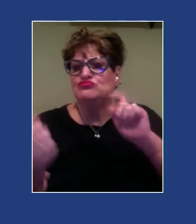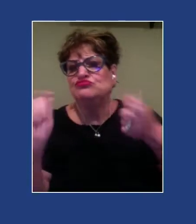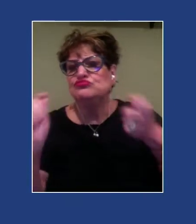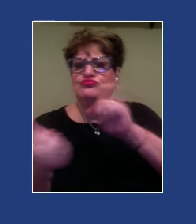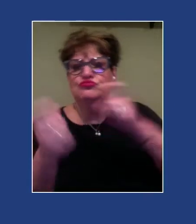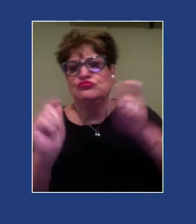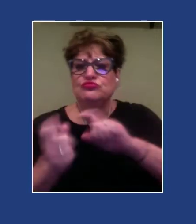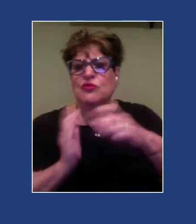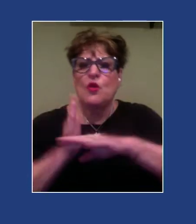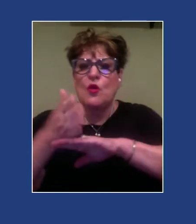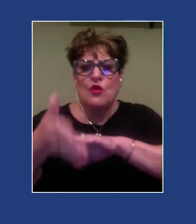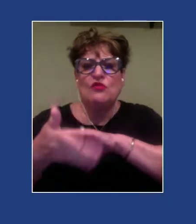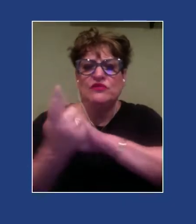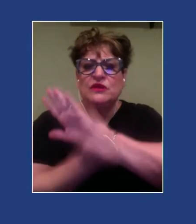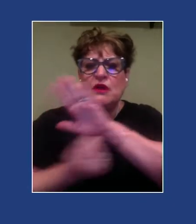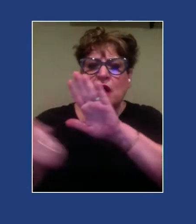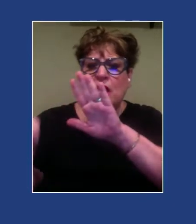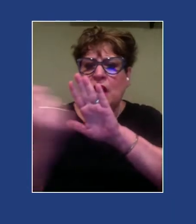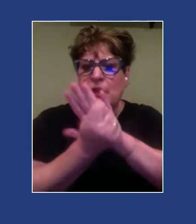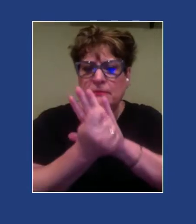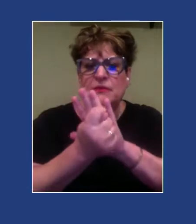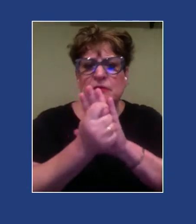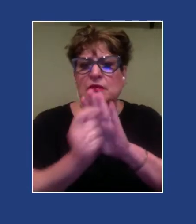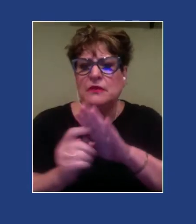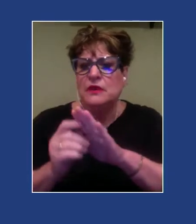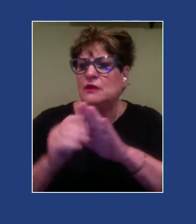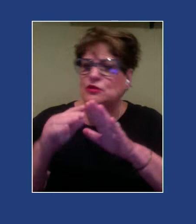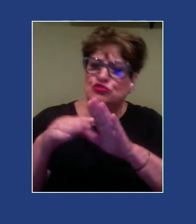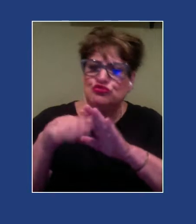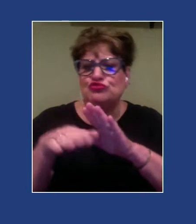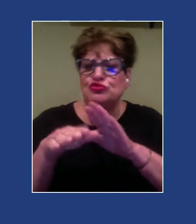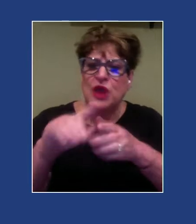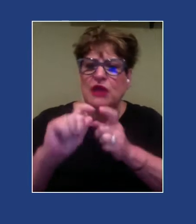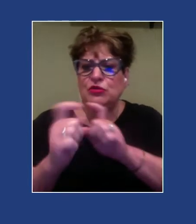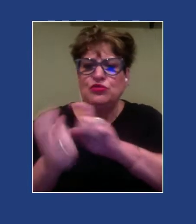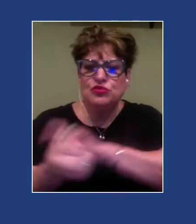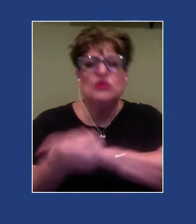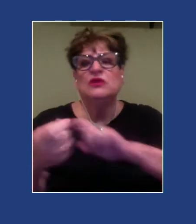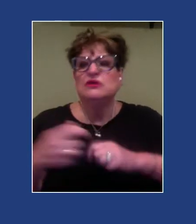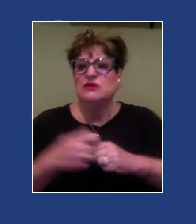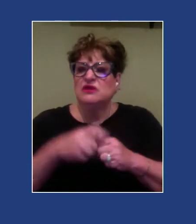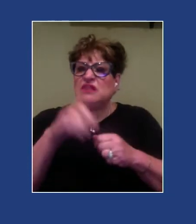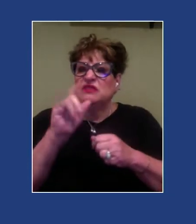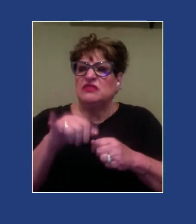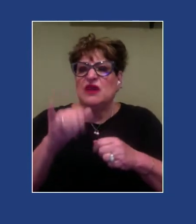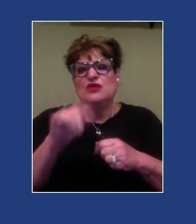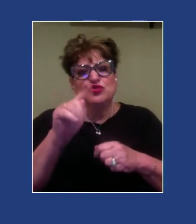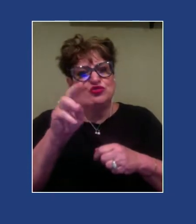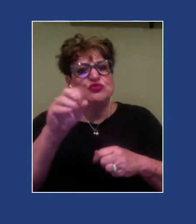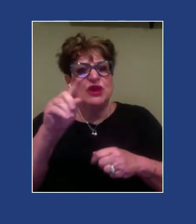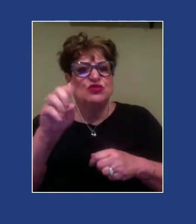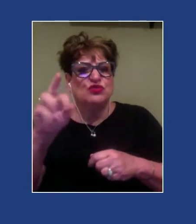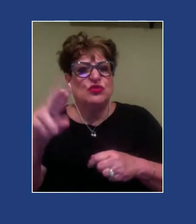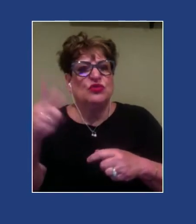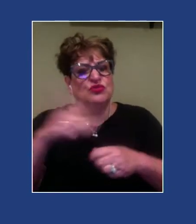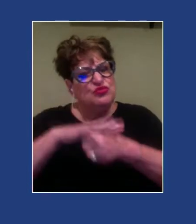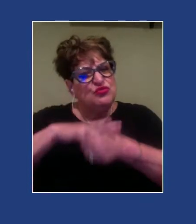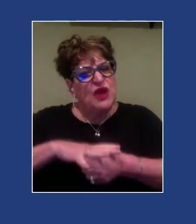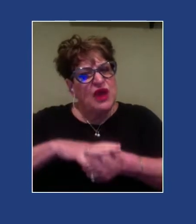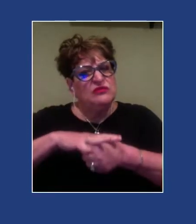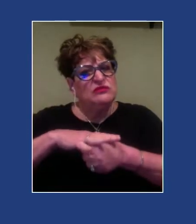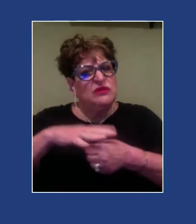over time. This has implications when we think about distinguishing and addressing gender minority stress and borderline personality symptoms, as we'll get to in a